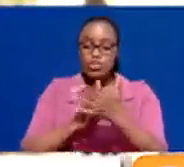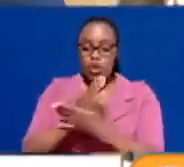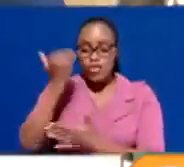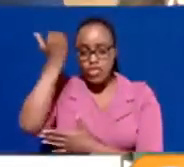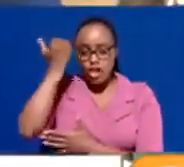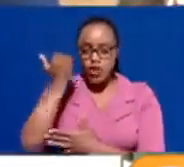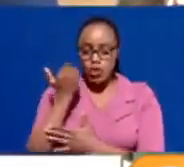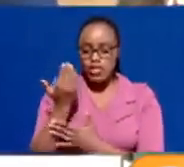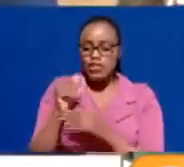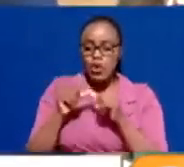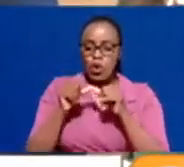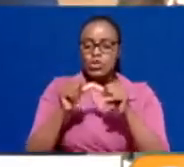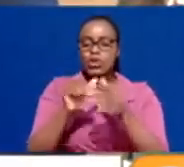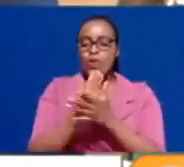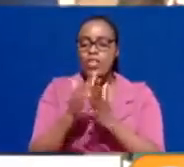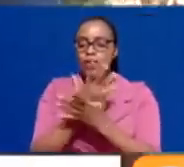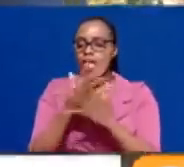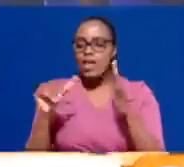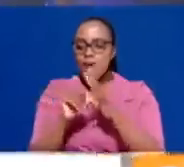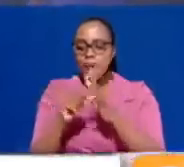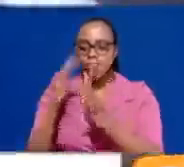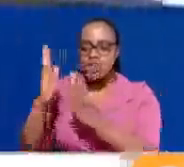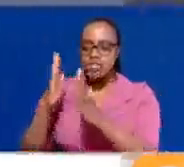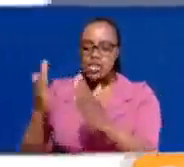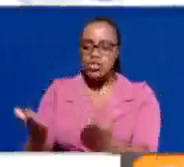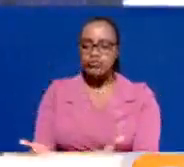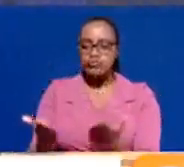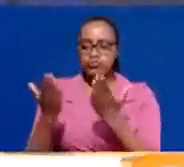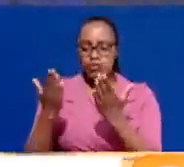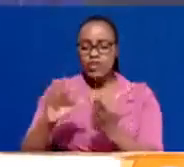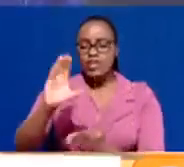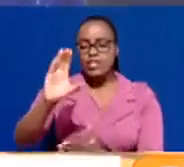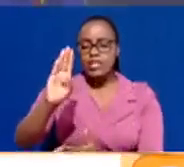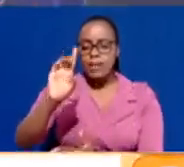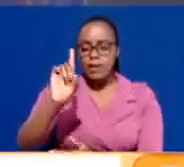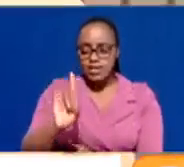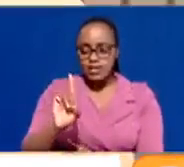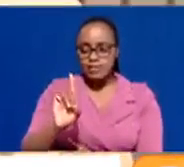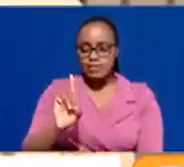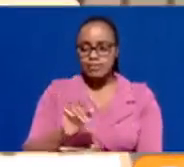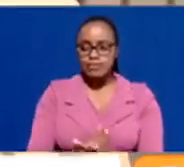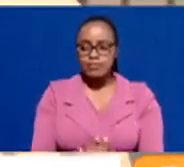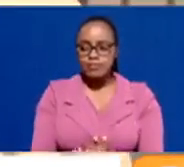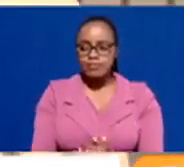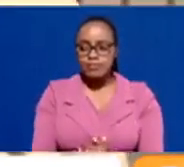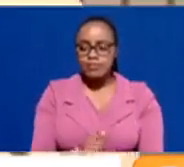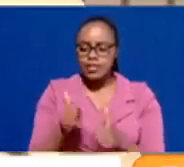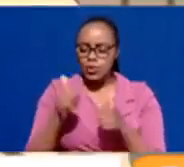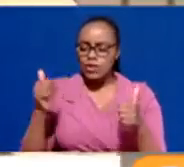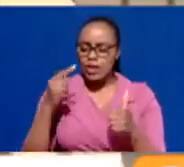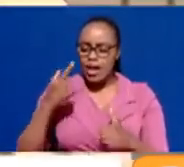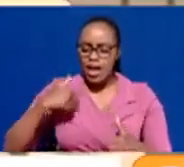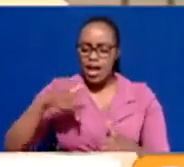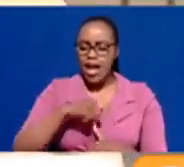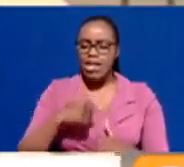proceeds without interference. Security was also enhanced in the Central Business District. Ni mzuri. Juu sisi